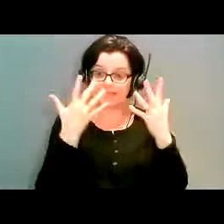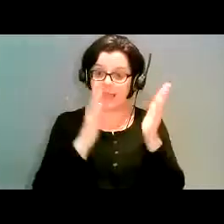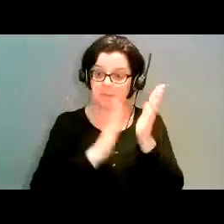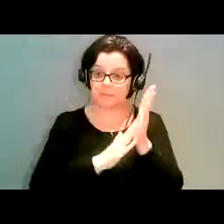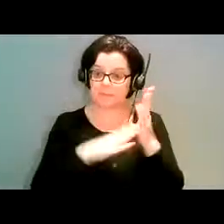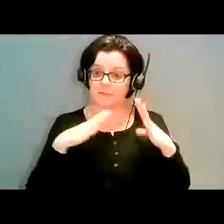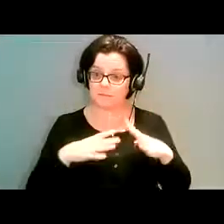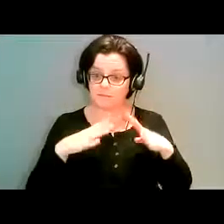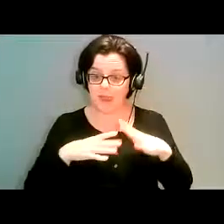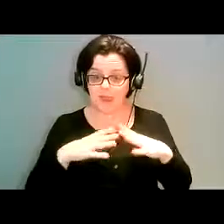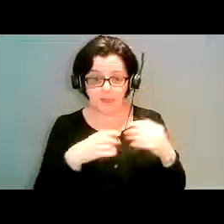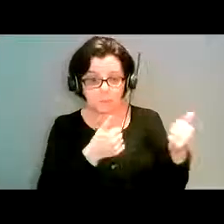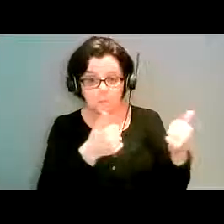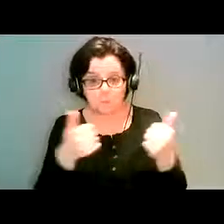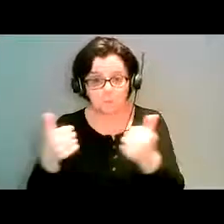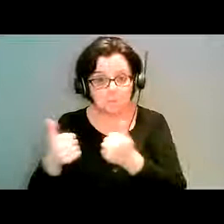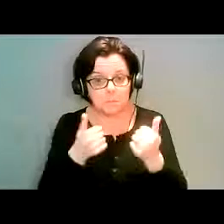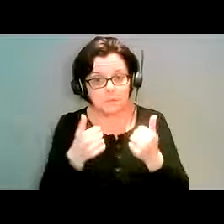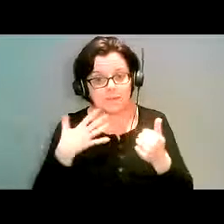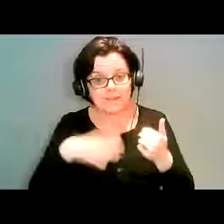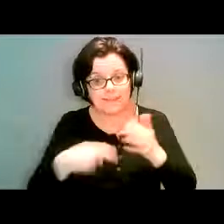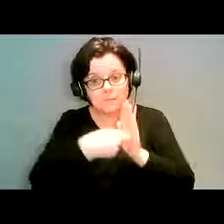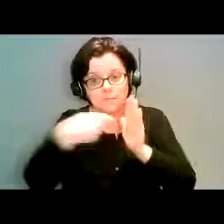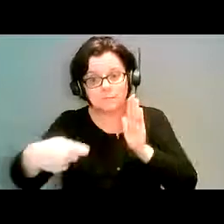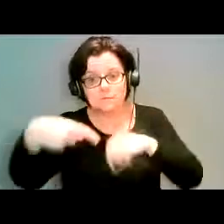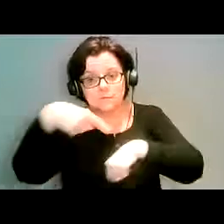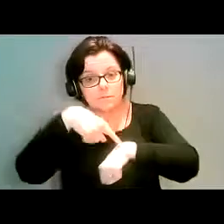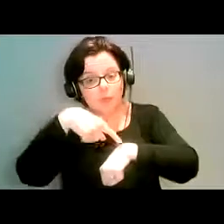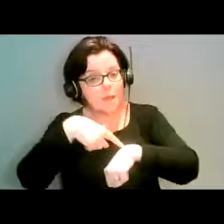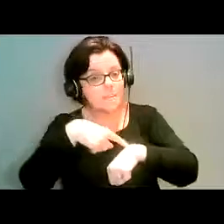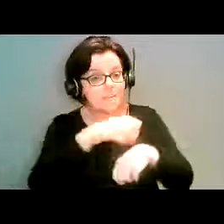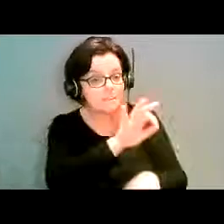need longer than 10 minutes?